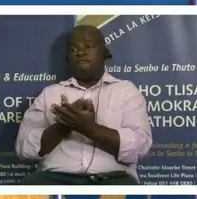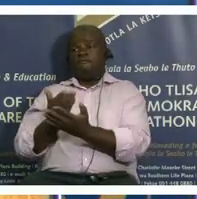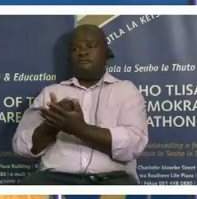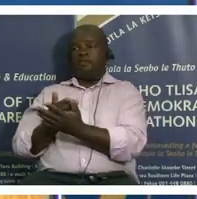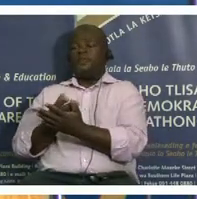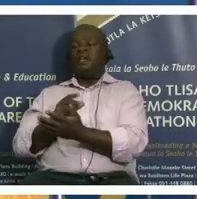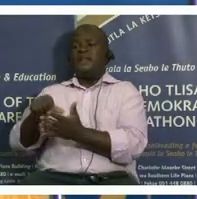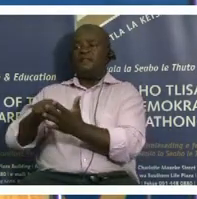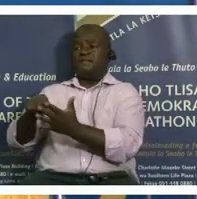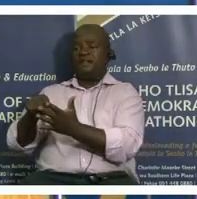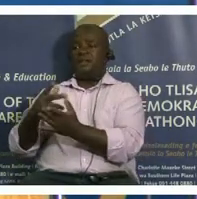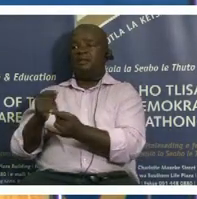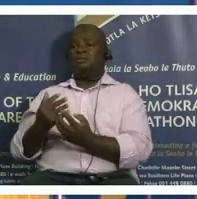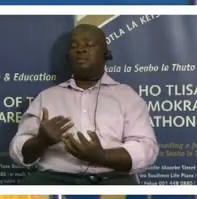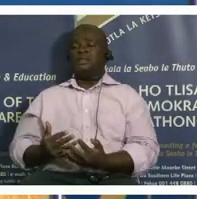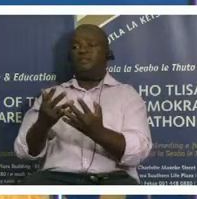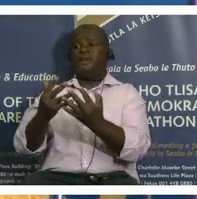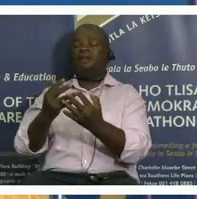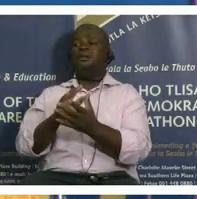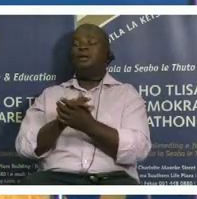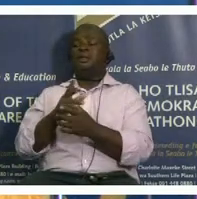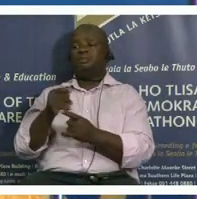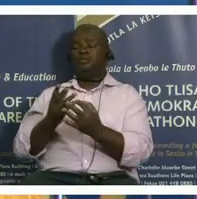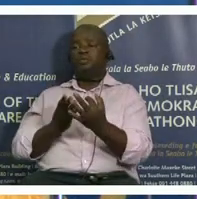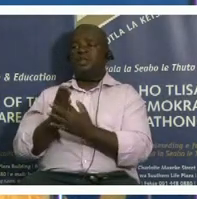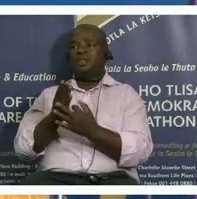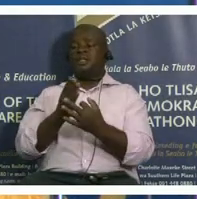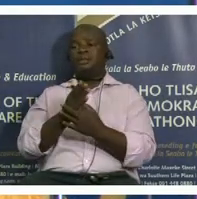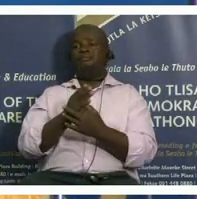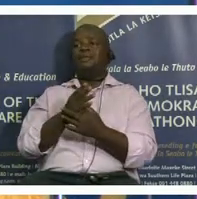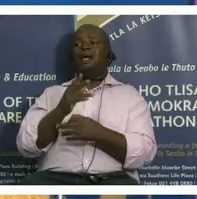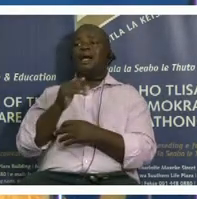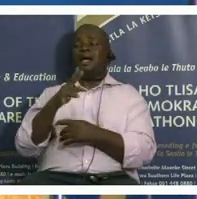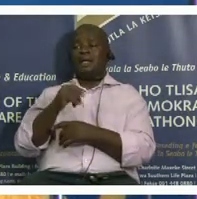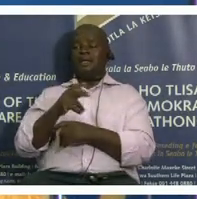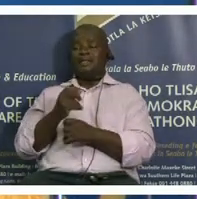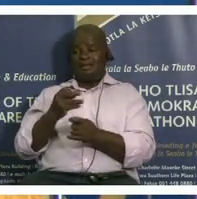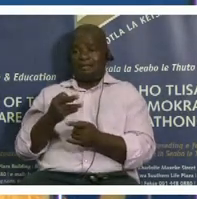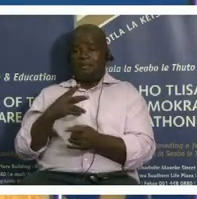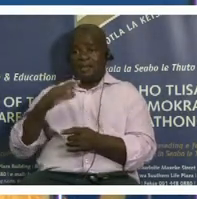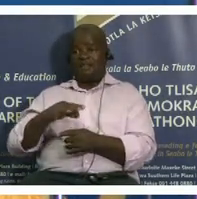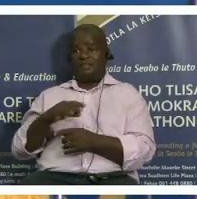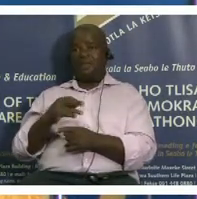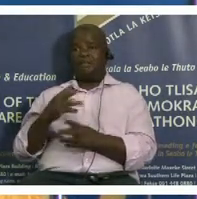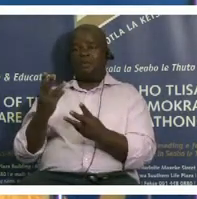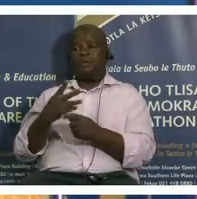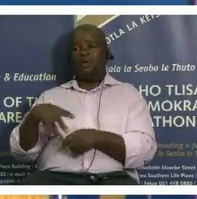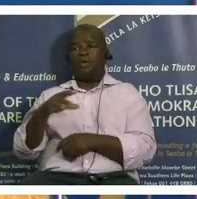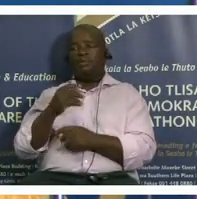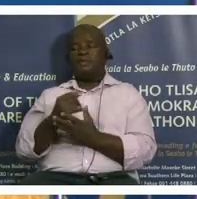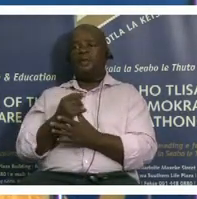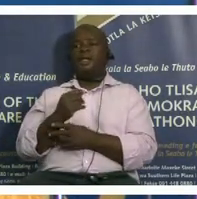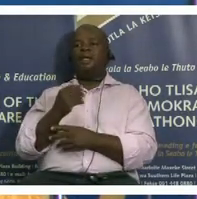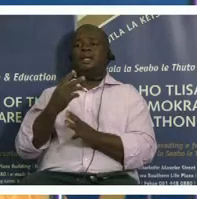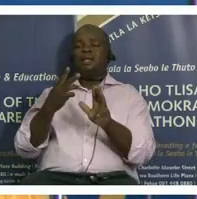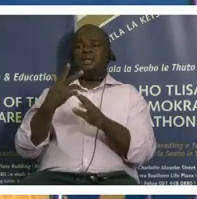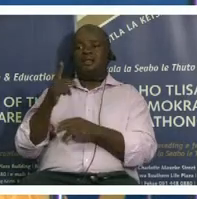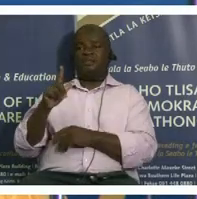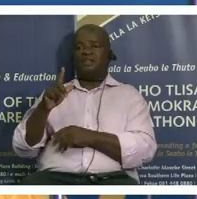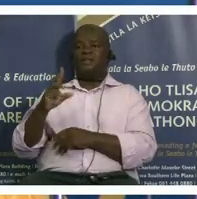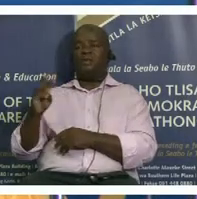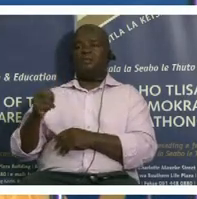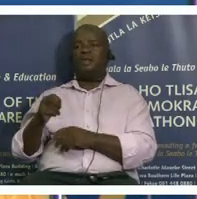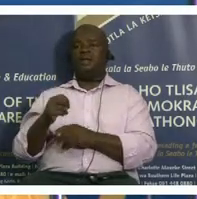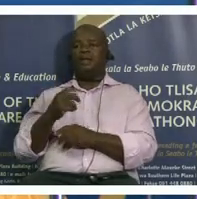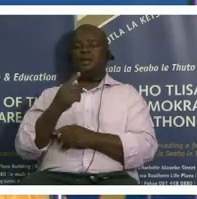was created through the agricultural land care program. This benefited 97 women and